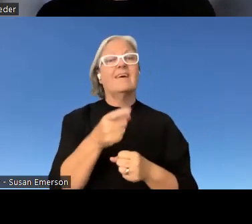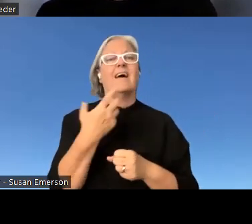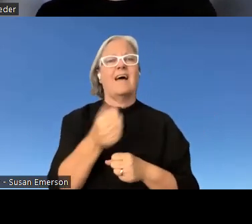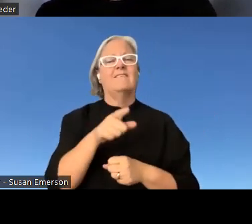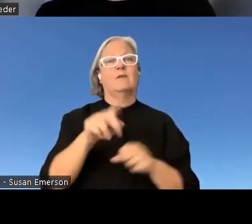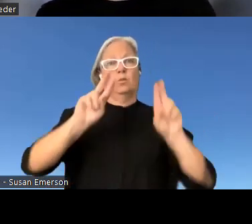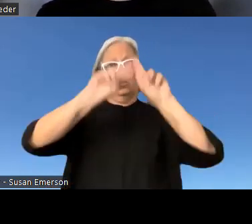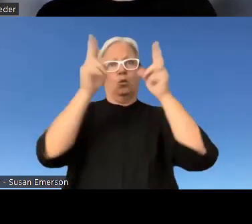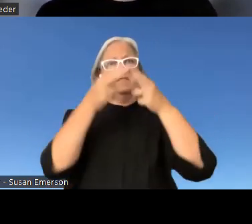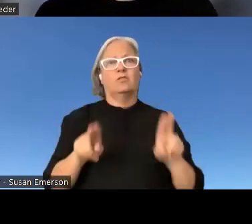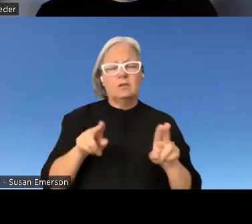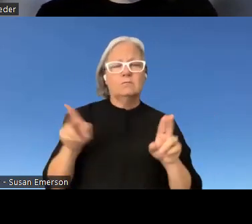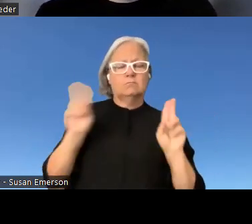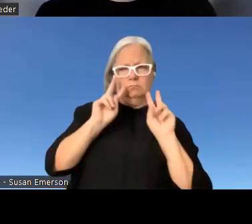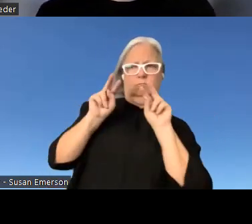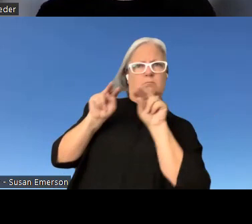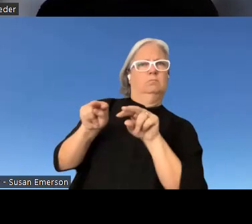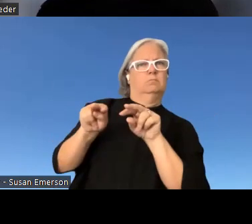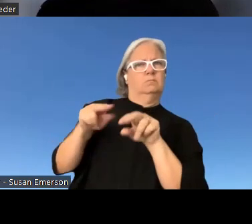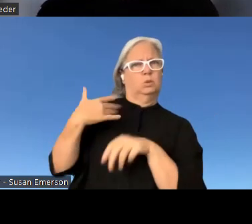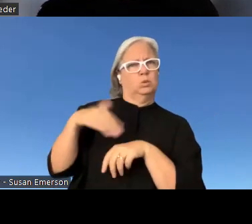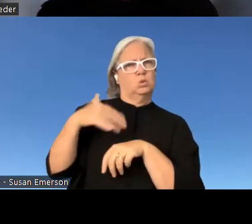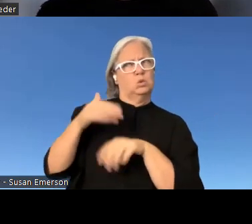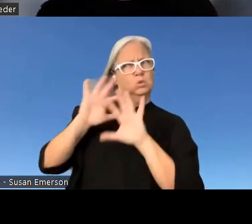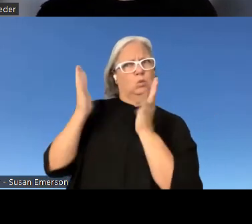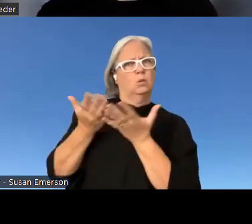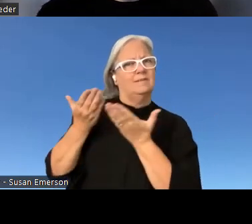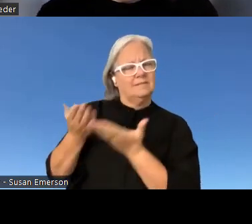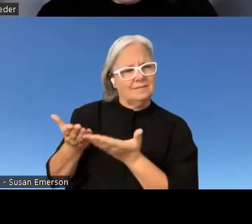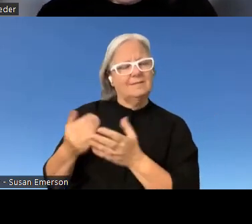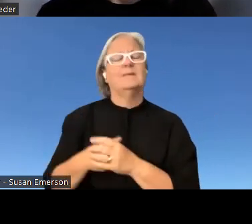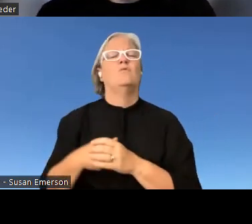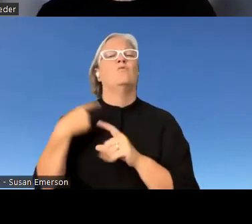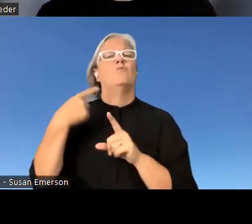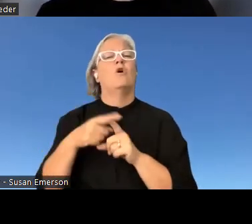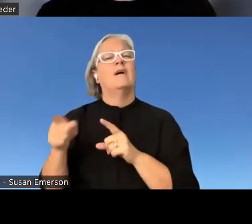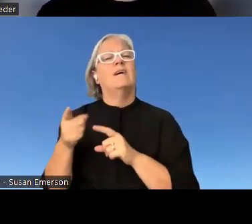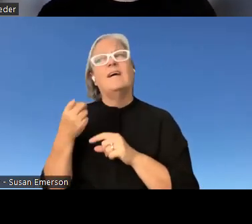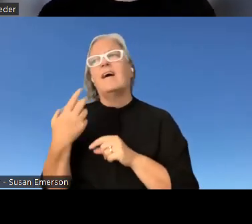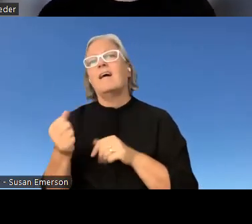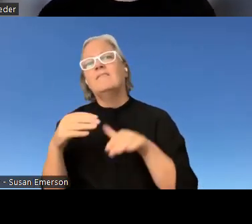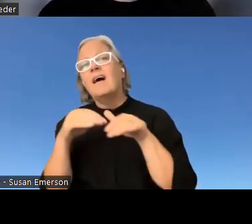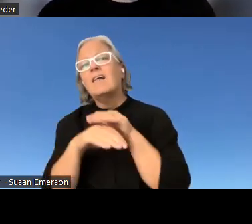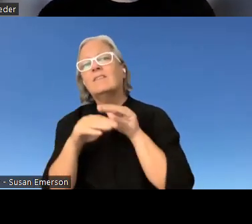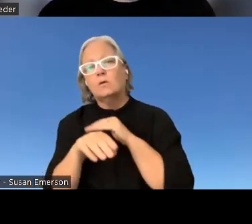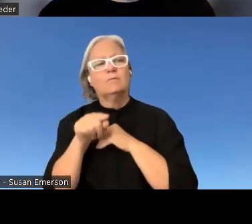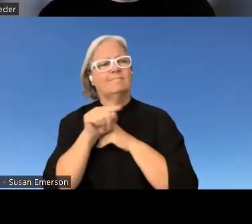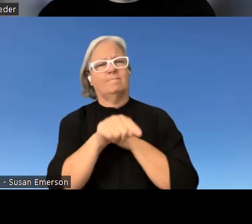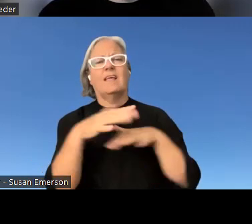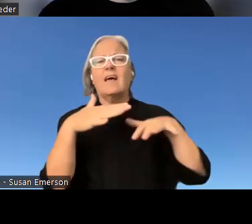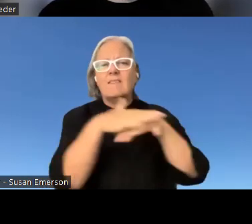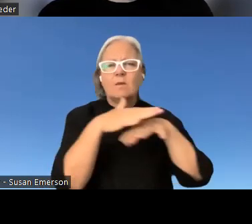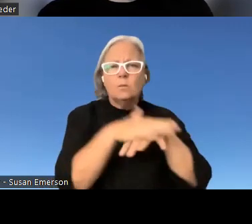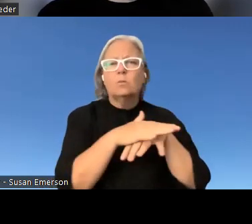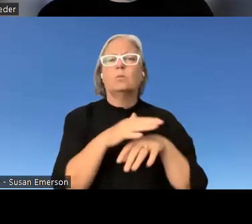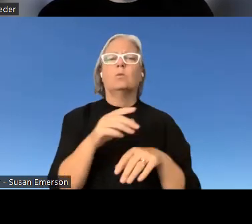recognition. They have access to our international network. All awardees, of course, are invited